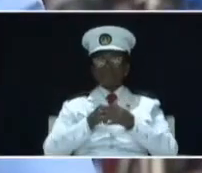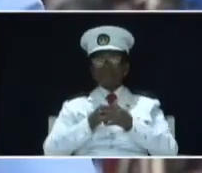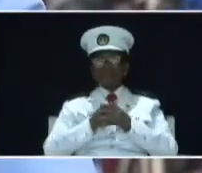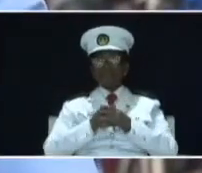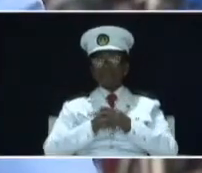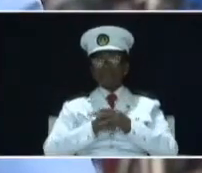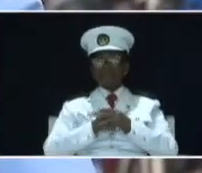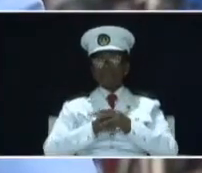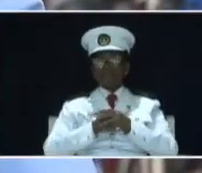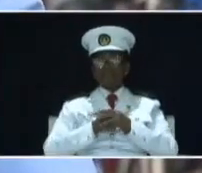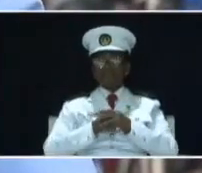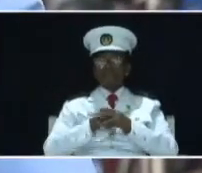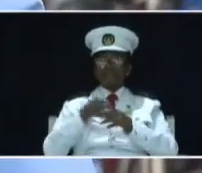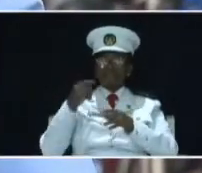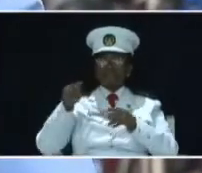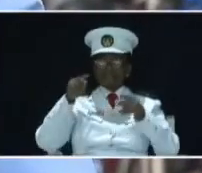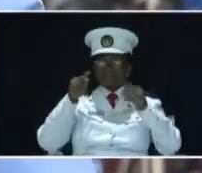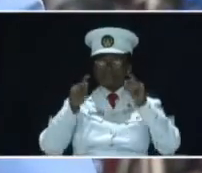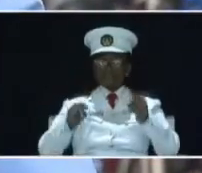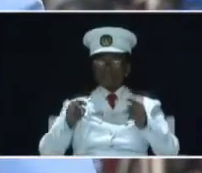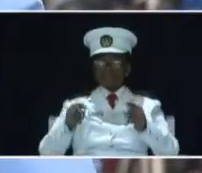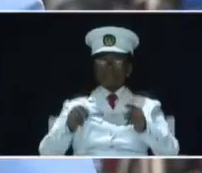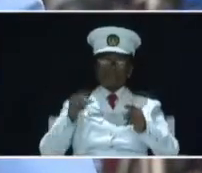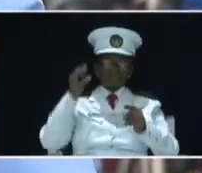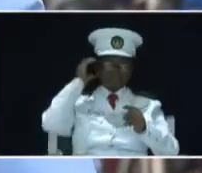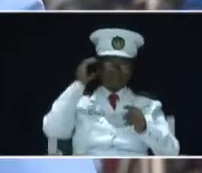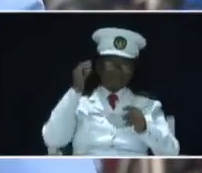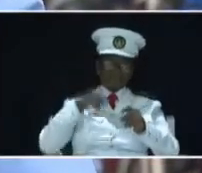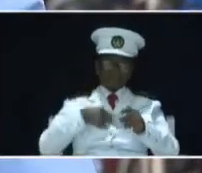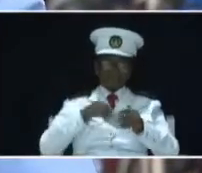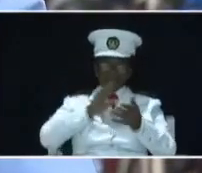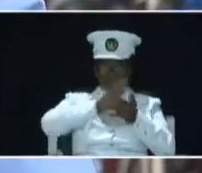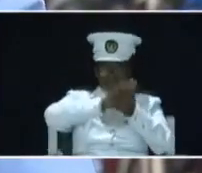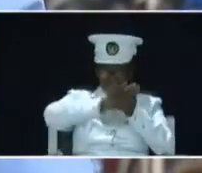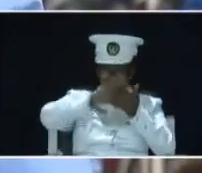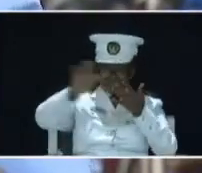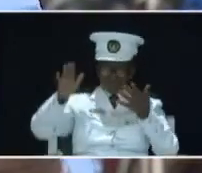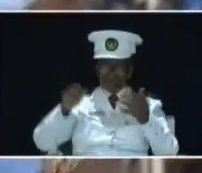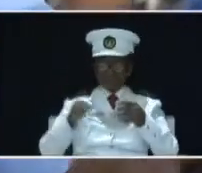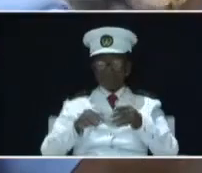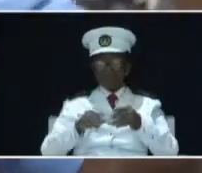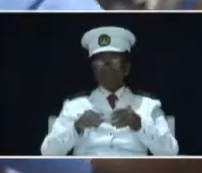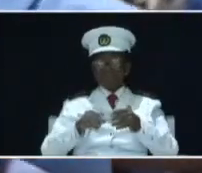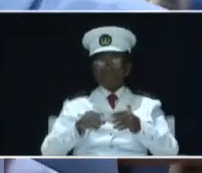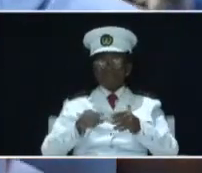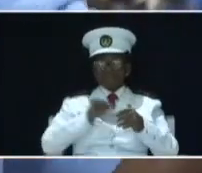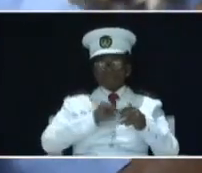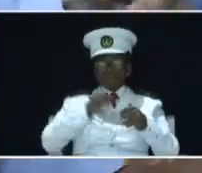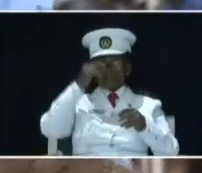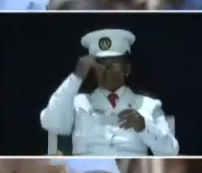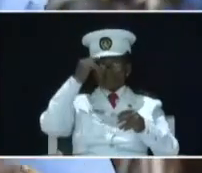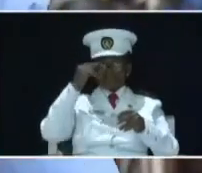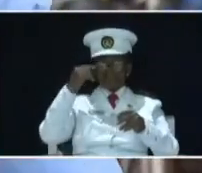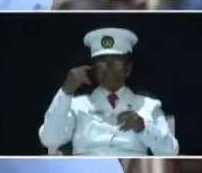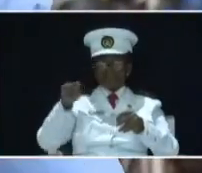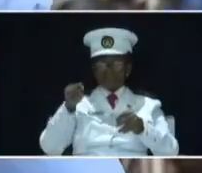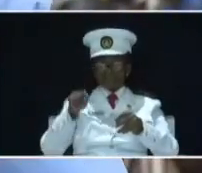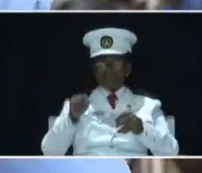The fellow concerned heard me clear, loud and clear. I think the fellow is somewhere far to my